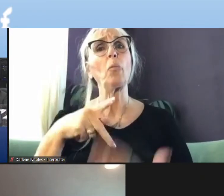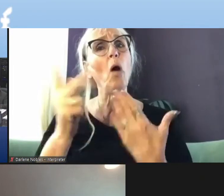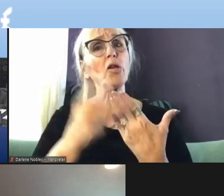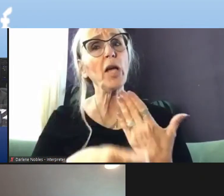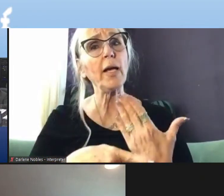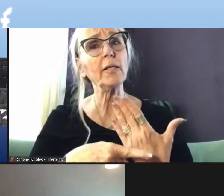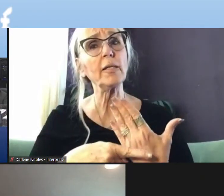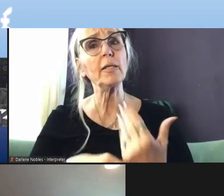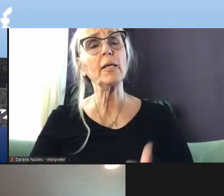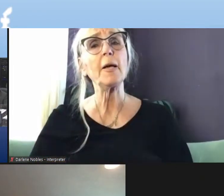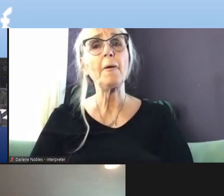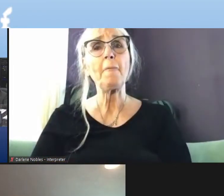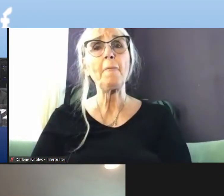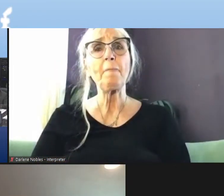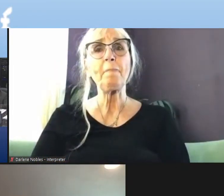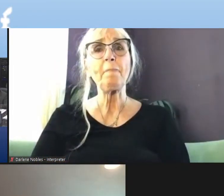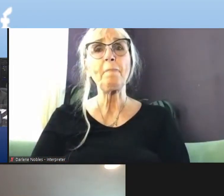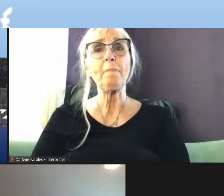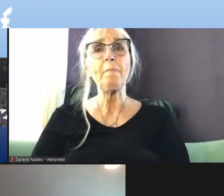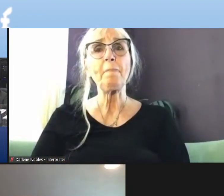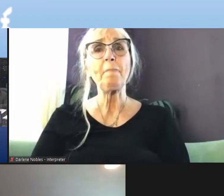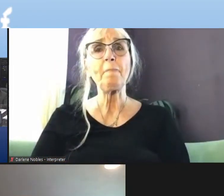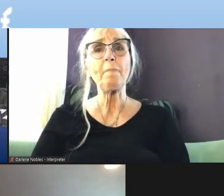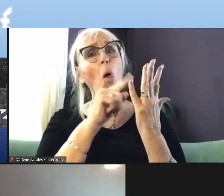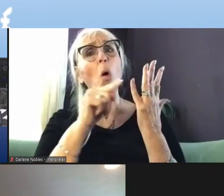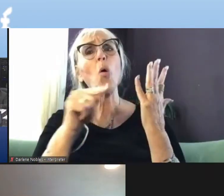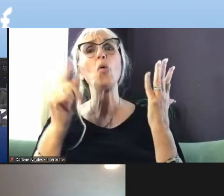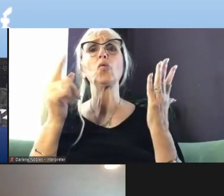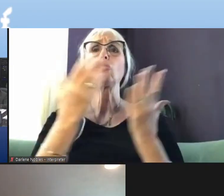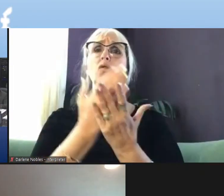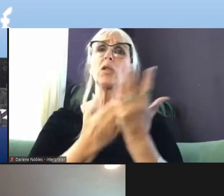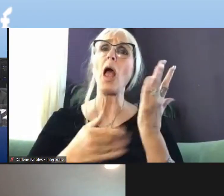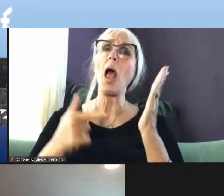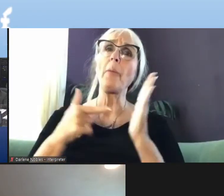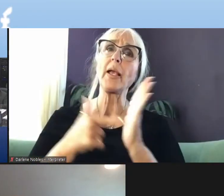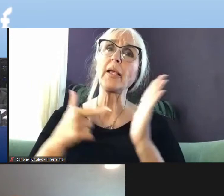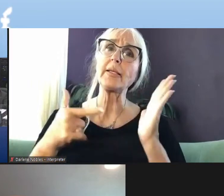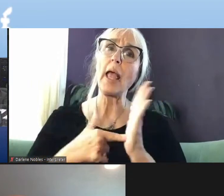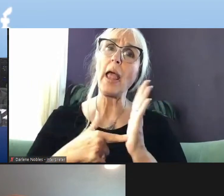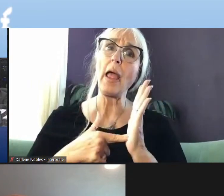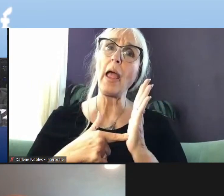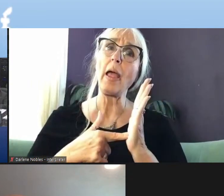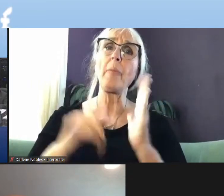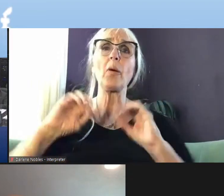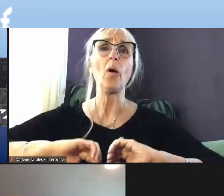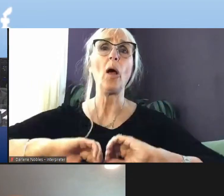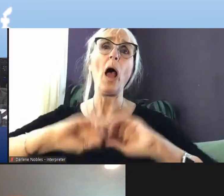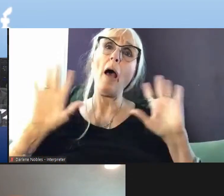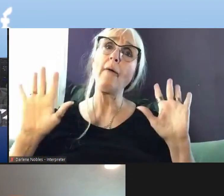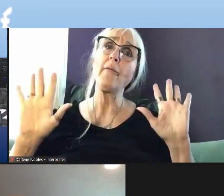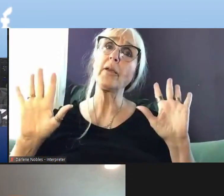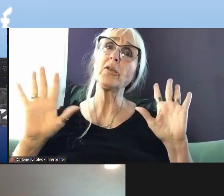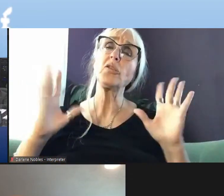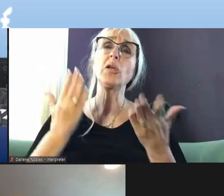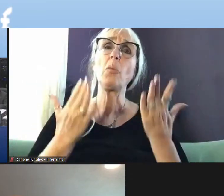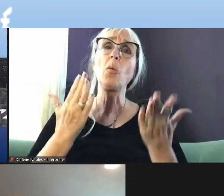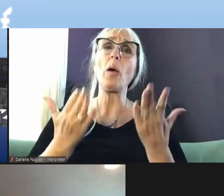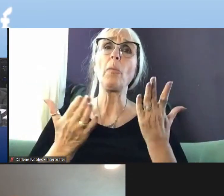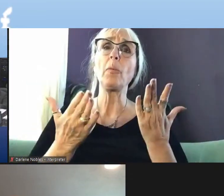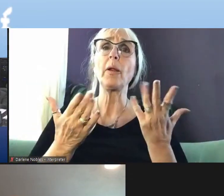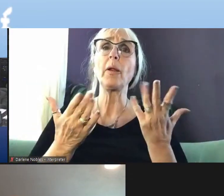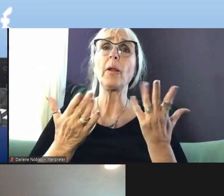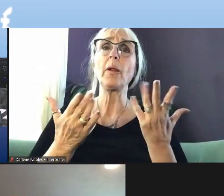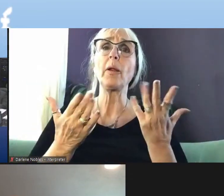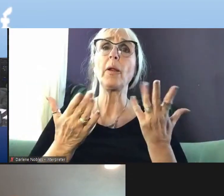And, those are just some examples, but obviously you could probably come up with